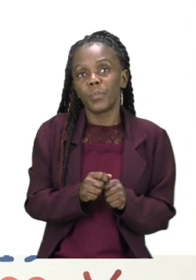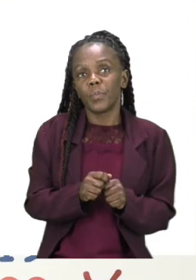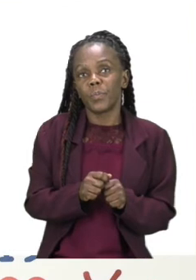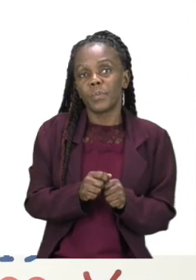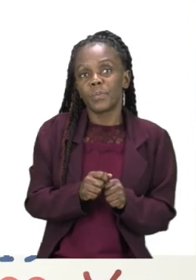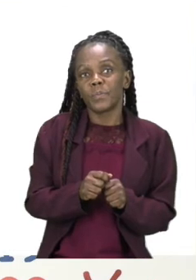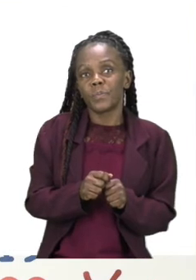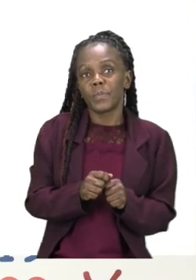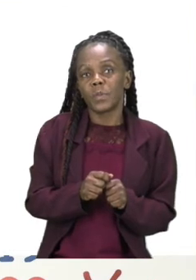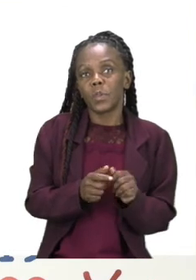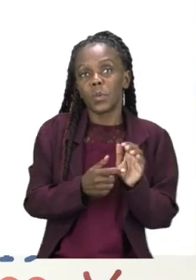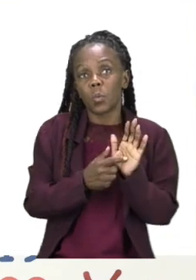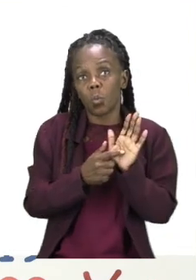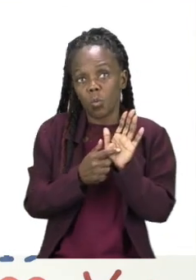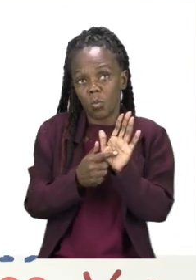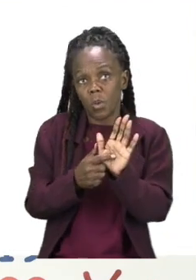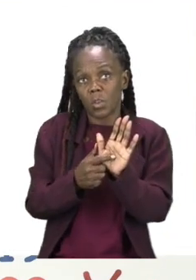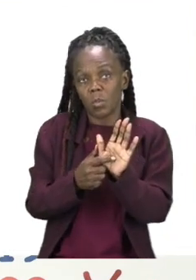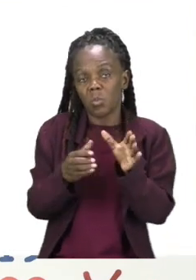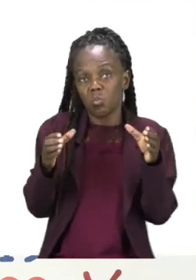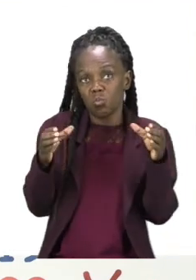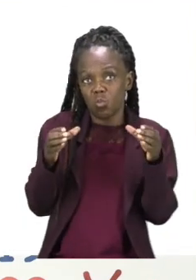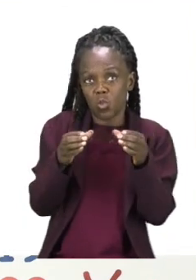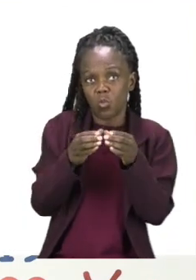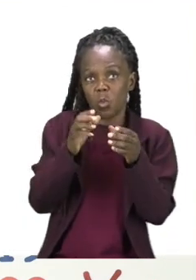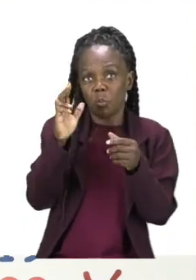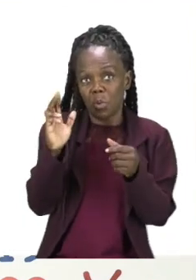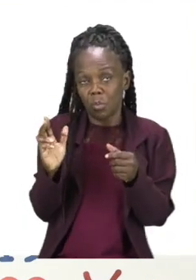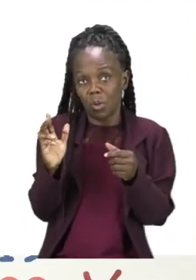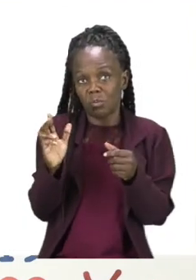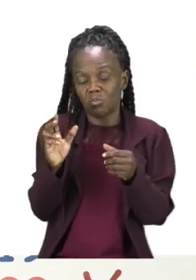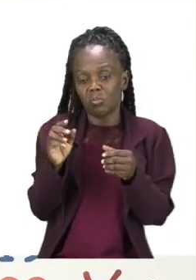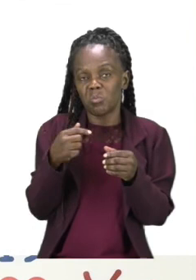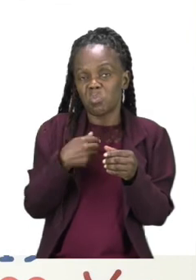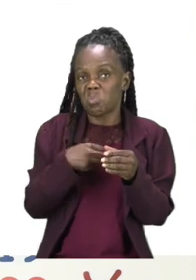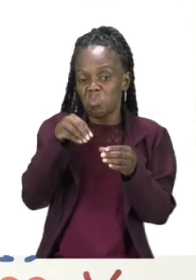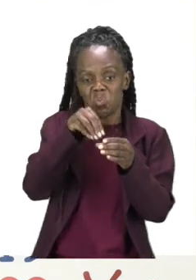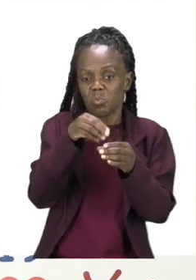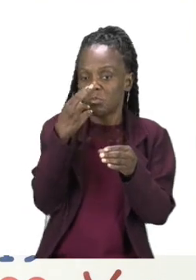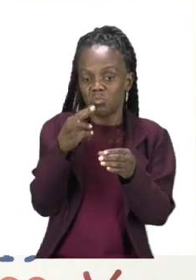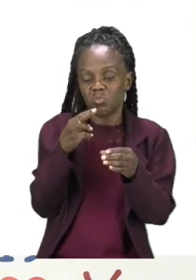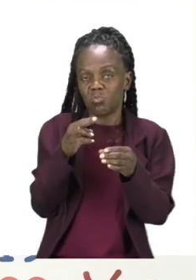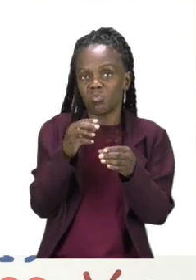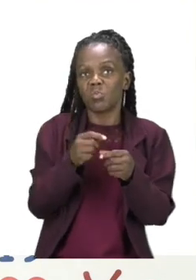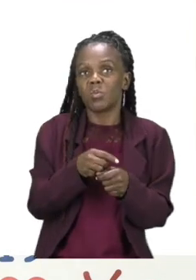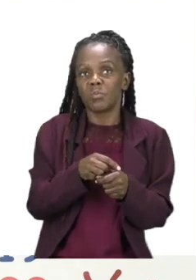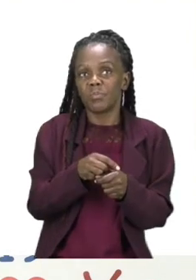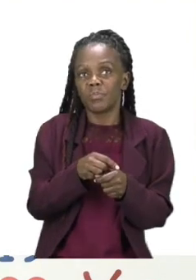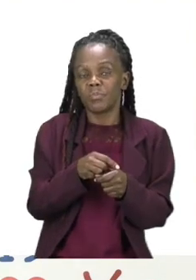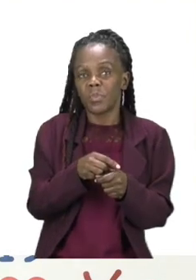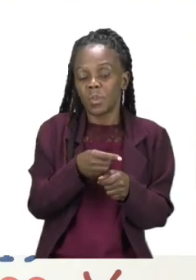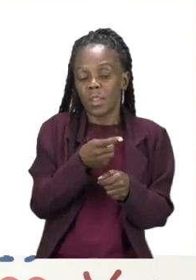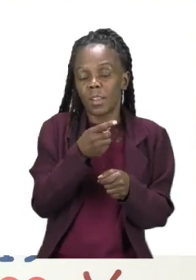If we point to a group of people that we are not a part of, we point to that group and